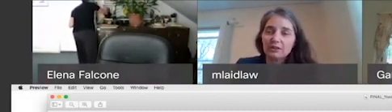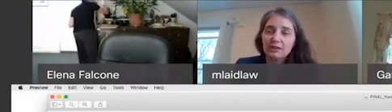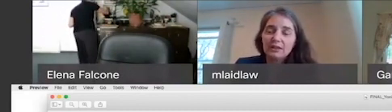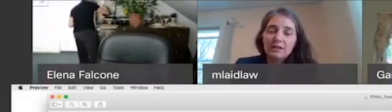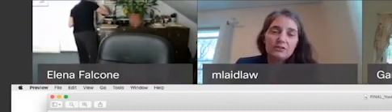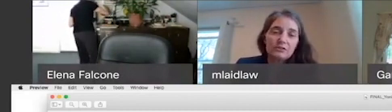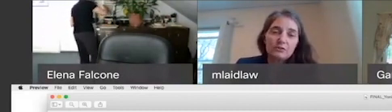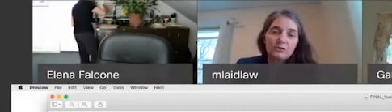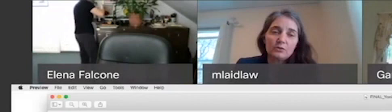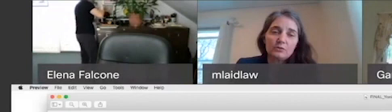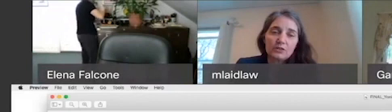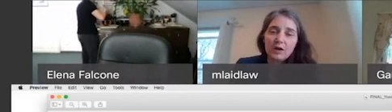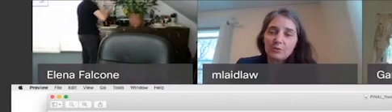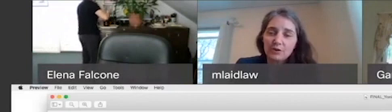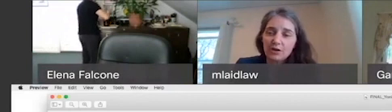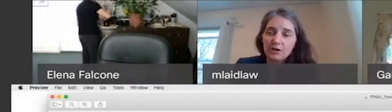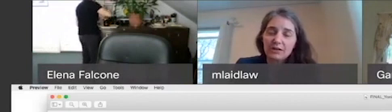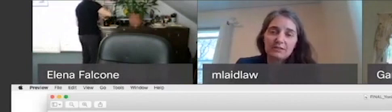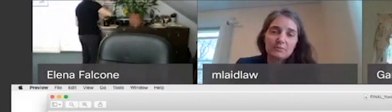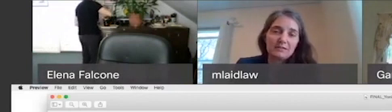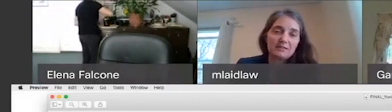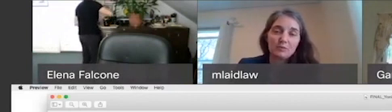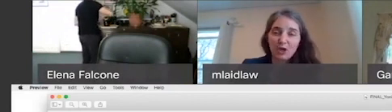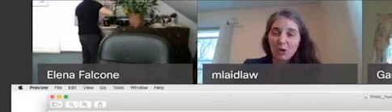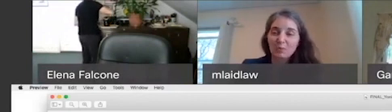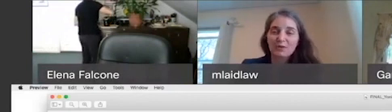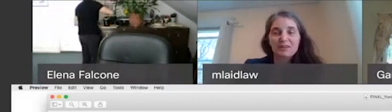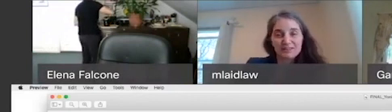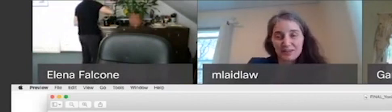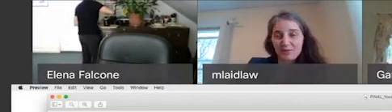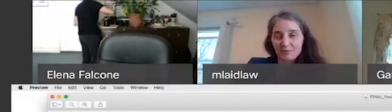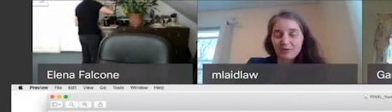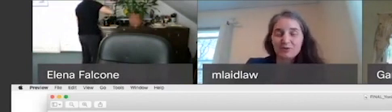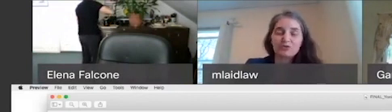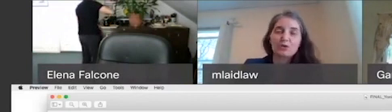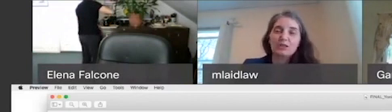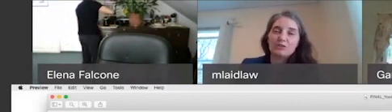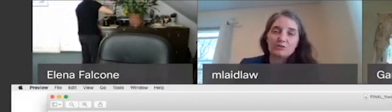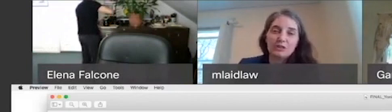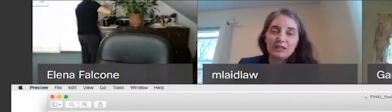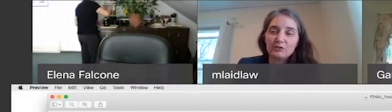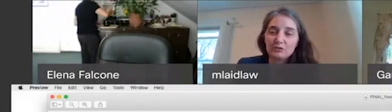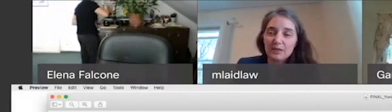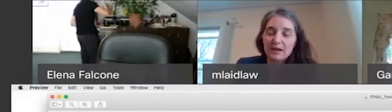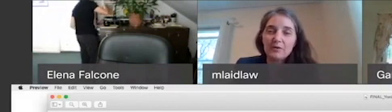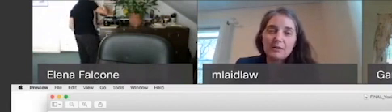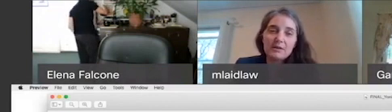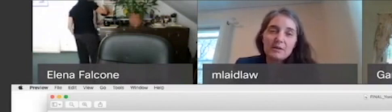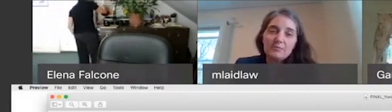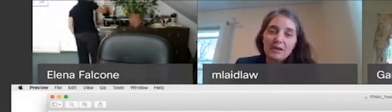solution to help with our expenses, we hope, down the road 20 to 30 years from